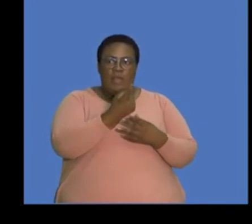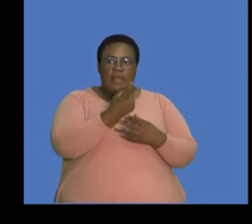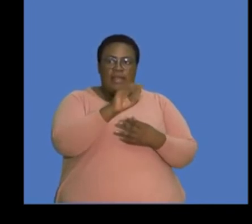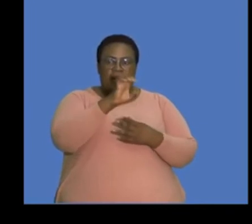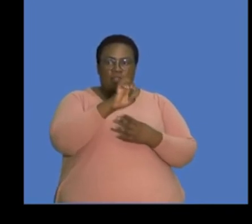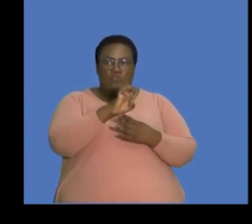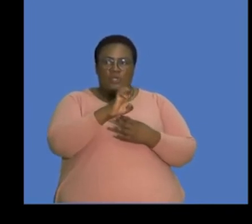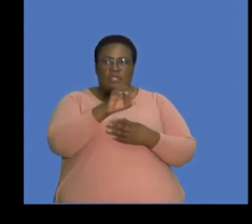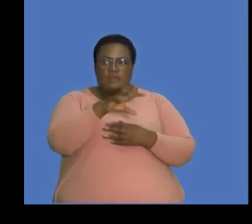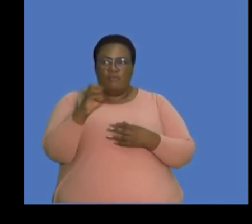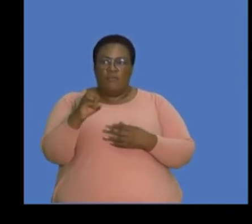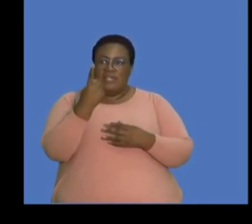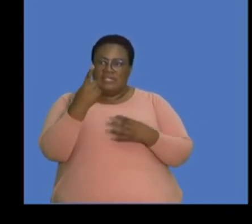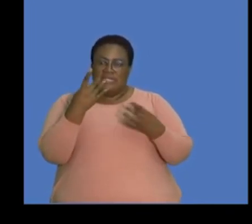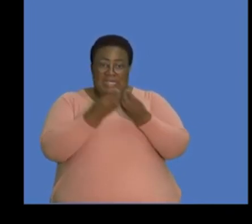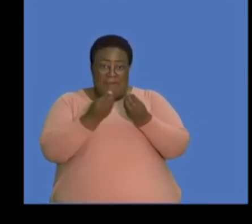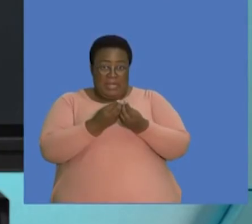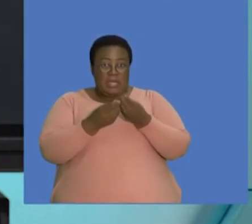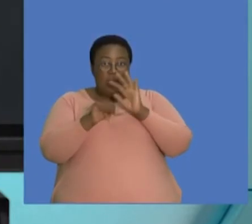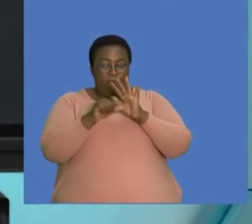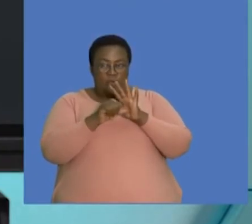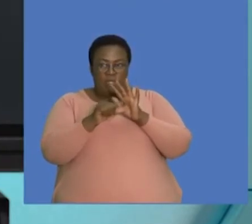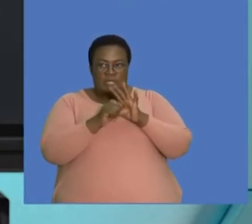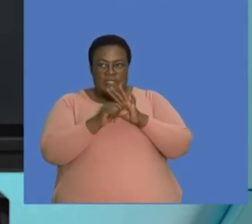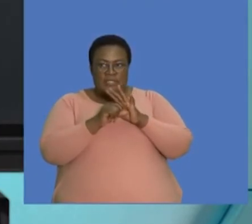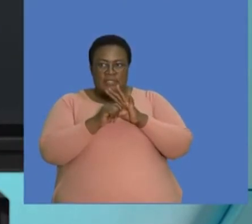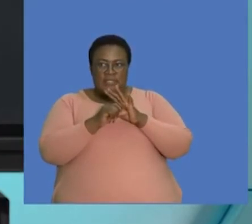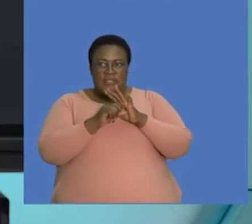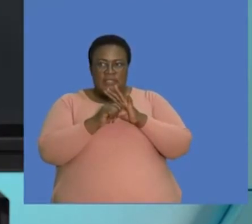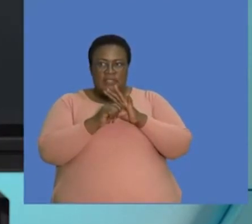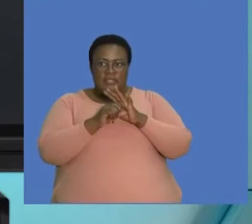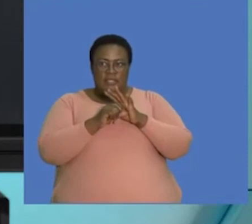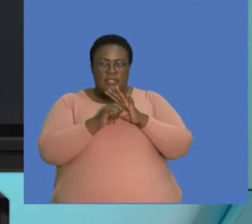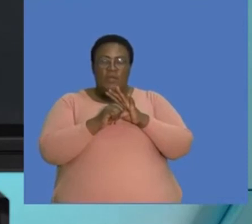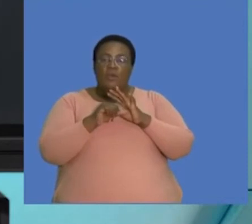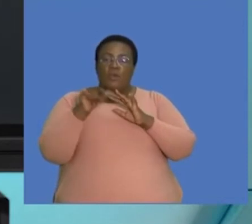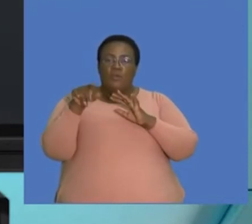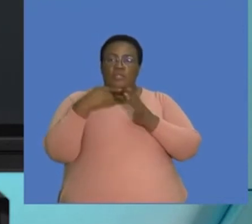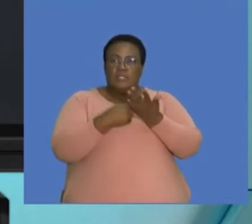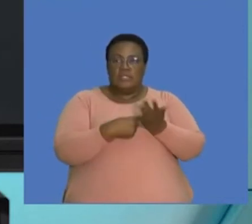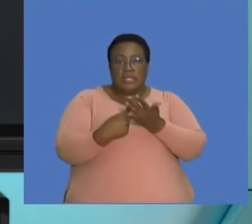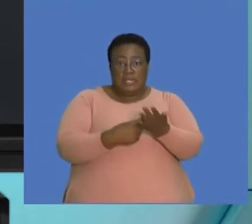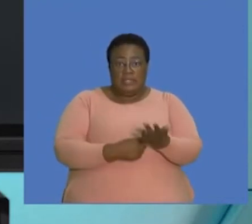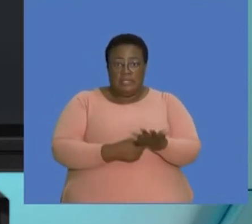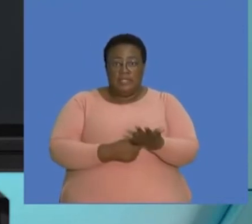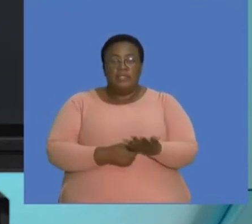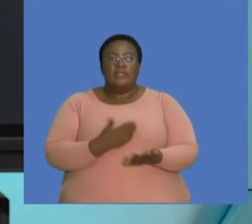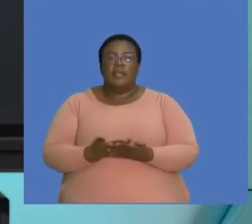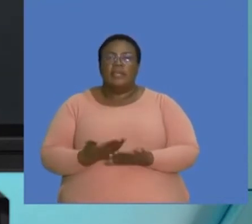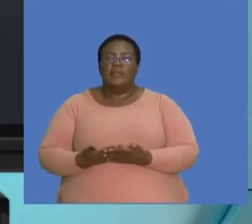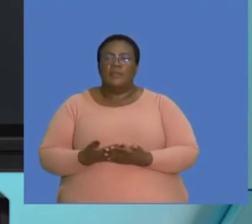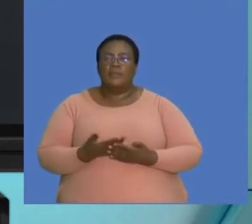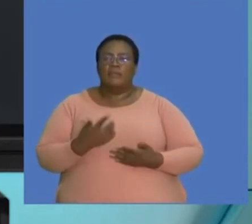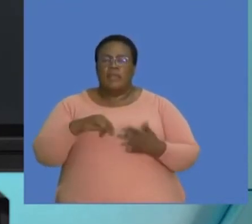electron is removed? There's something very, very critical in as far as this part of the discussion is concerned.